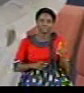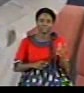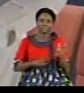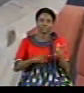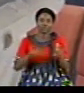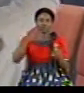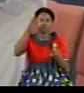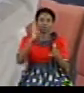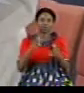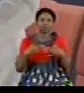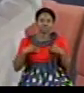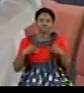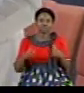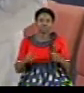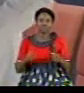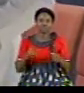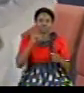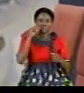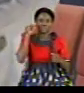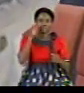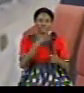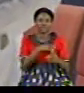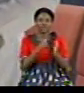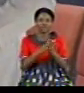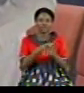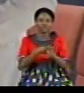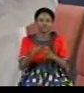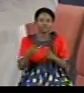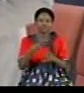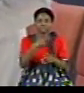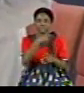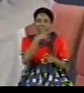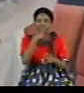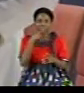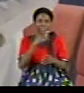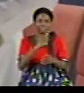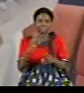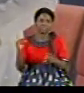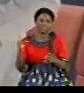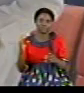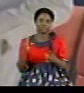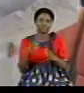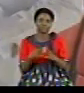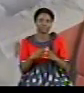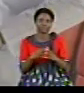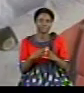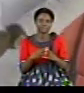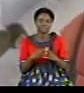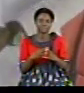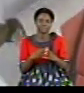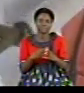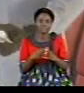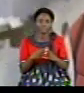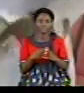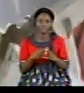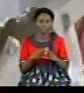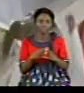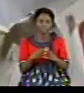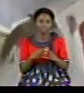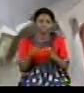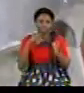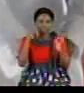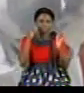yesterday, and that wound dried up. Right foot. We hear from him now. Praise the